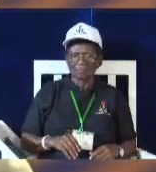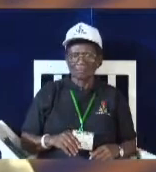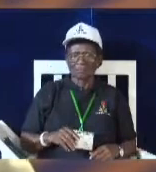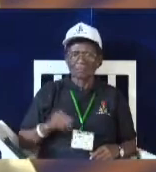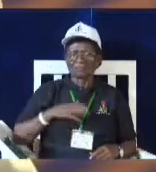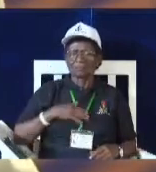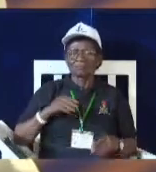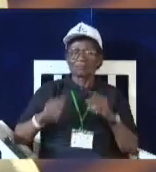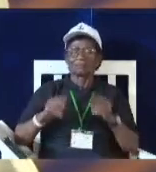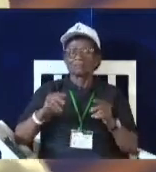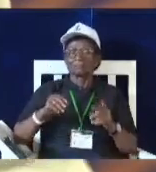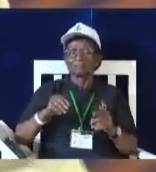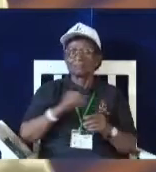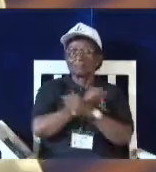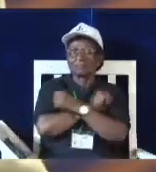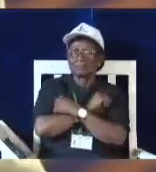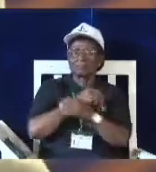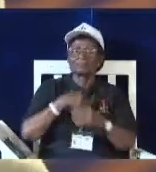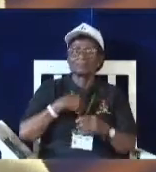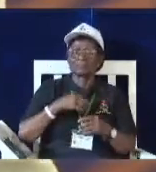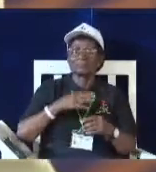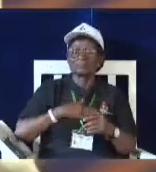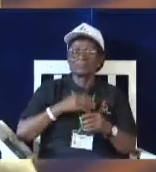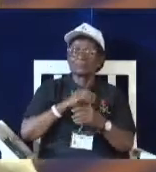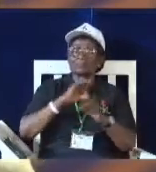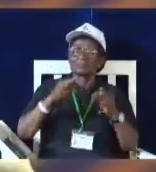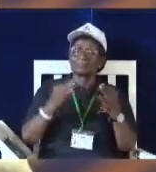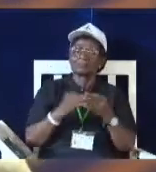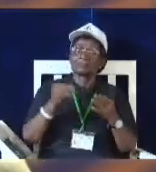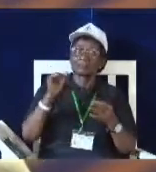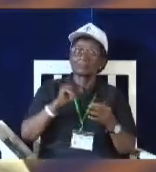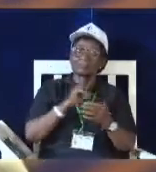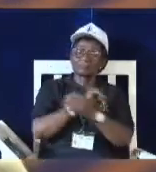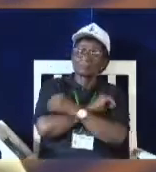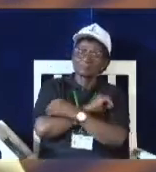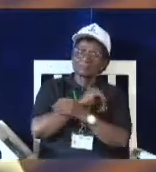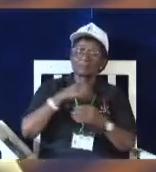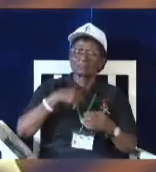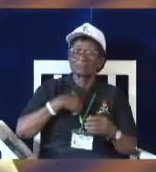me. My family, they love me.